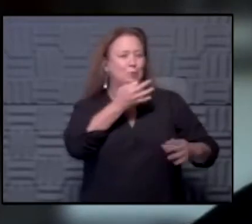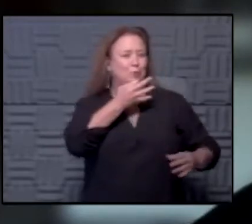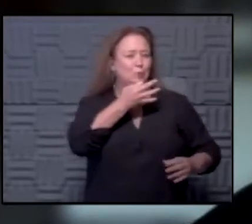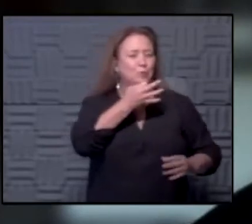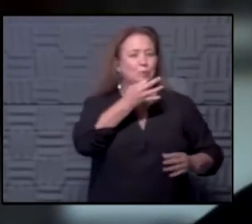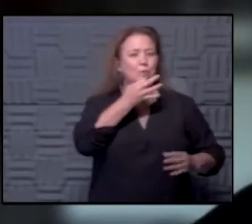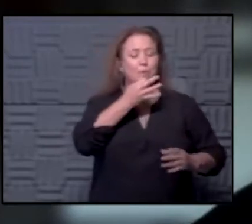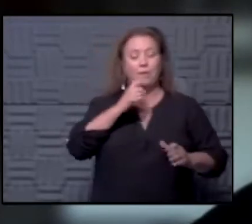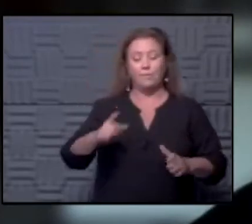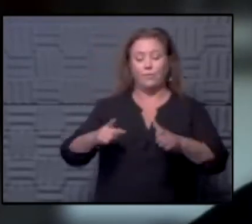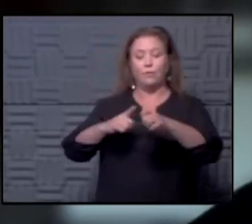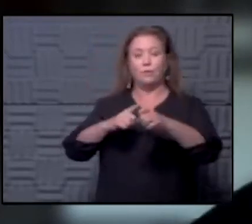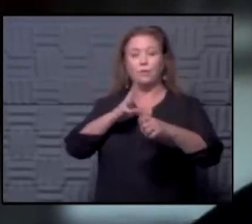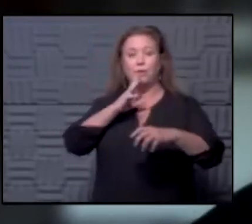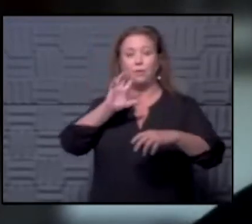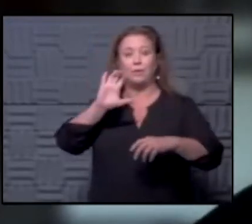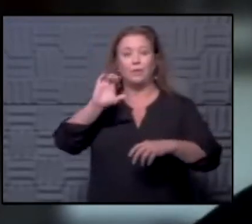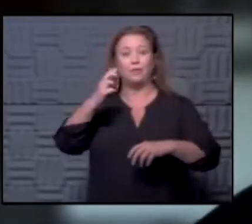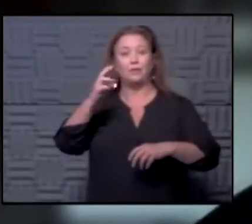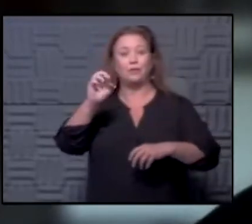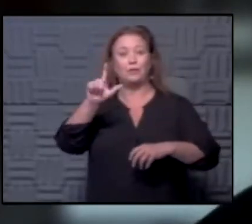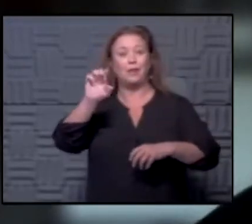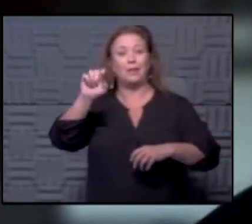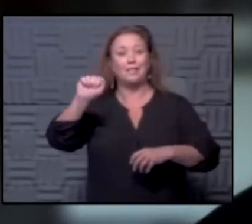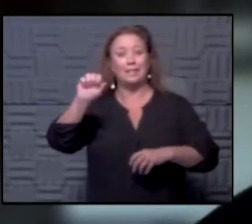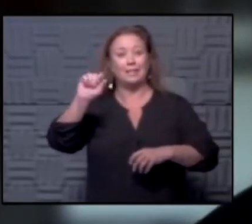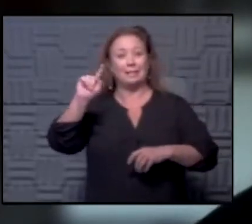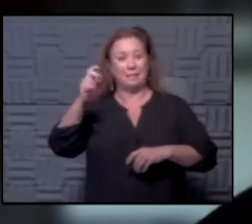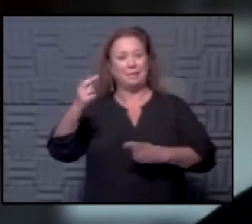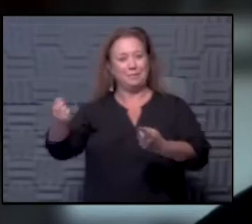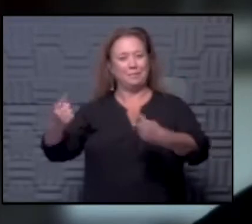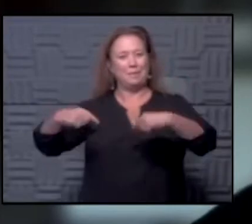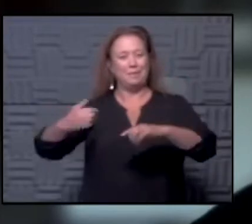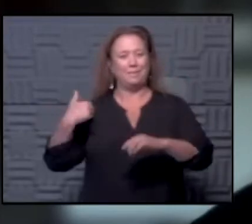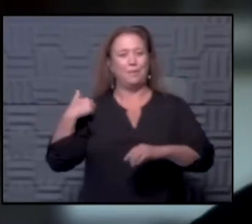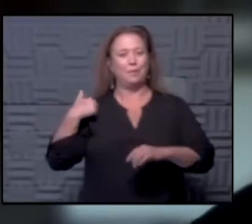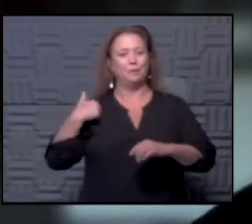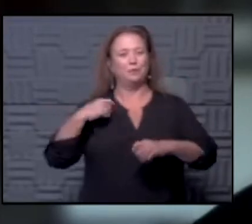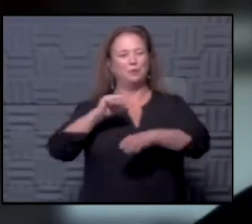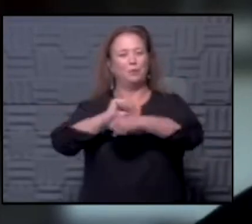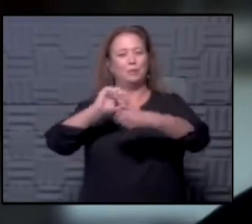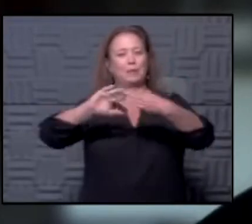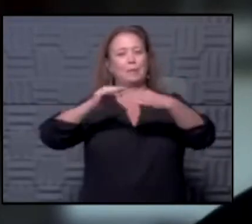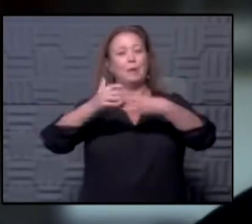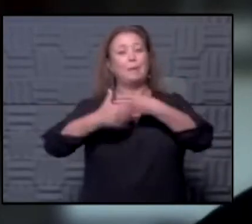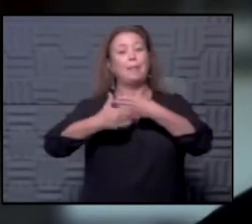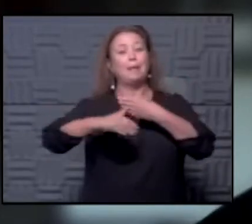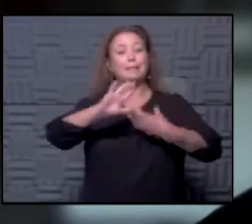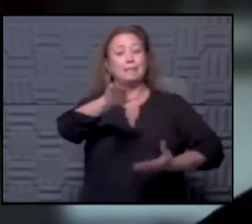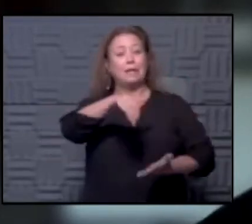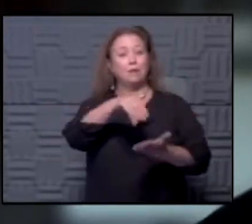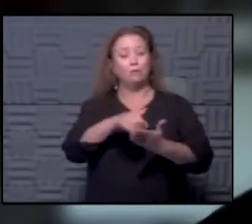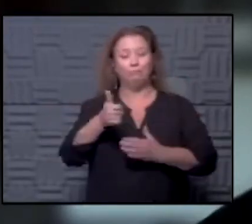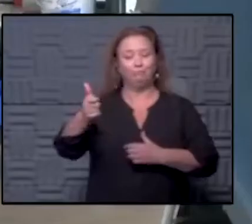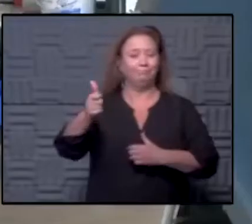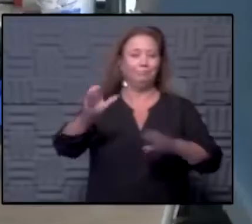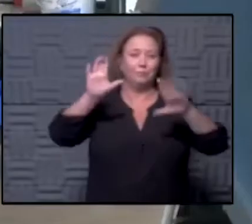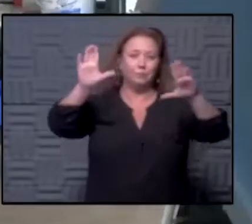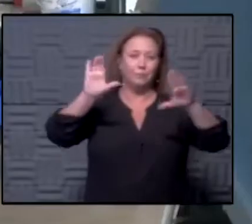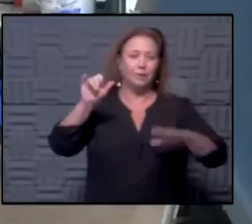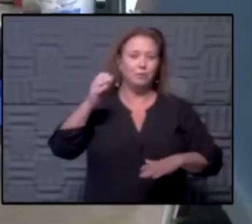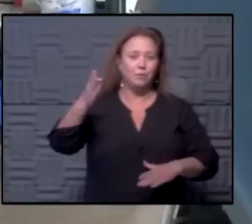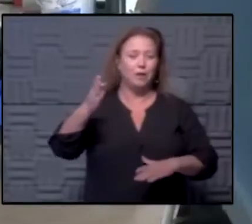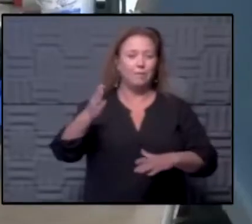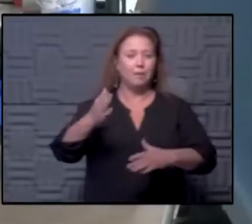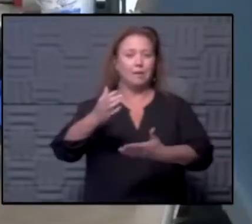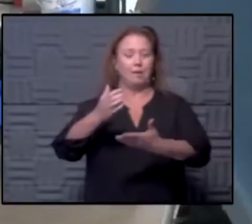first, we want to check in with Chelsea Smith. Chelsea's been in our program before. She's with the Community Blood Center and has done a great job there helping to